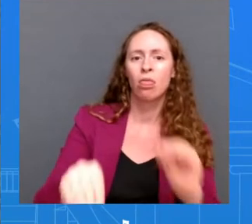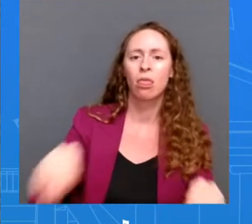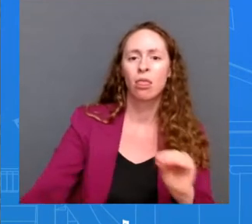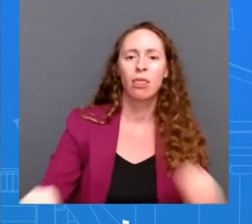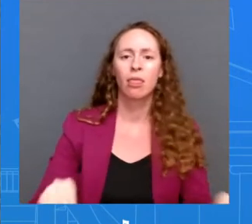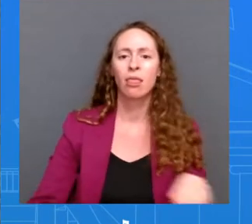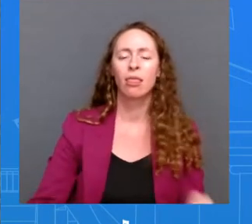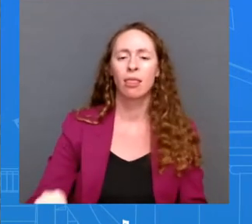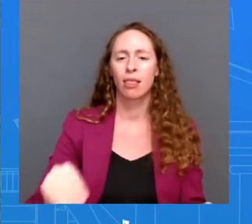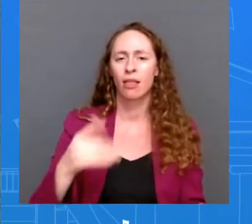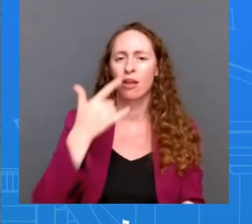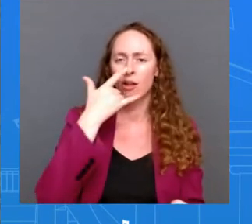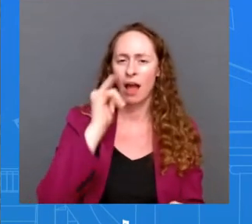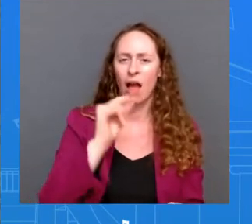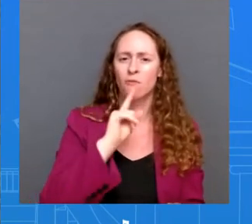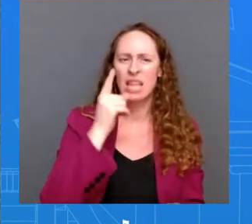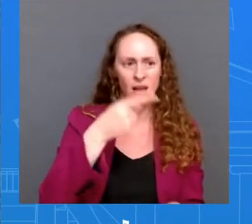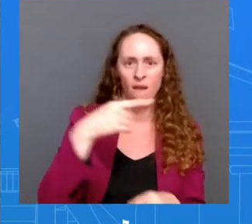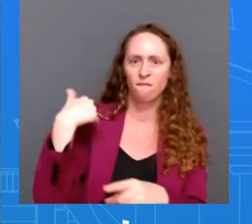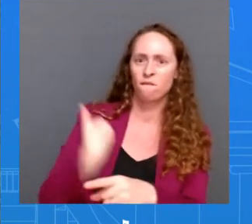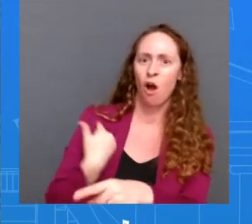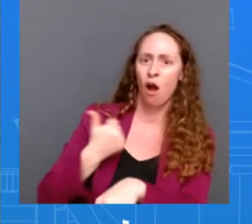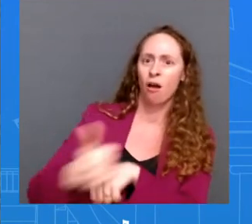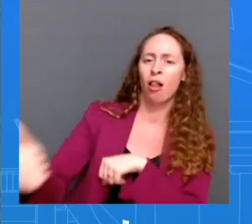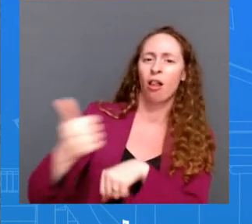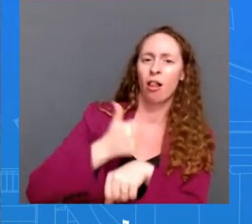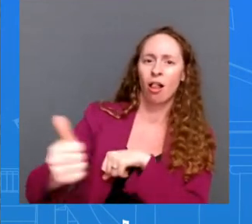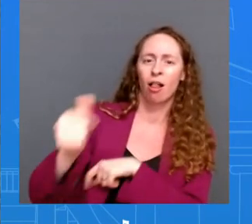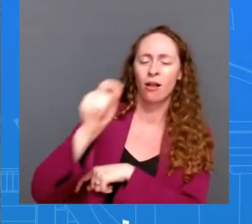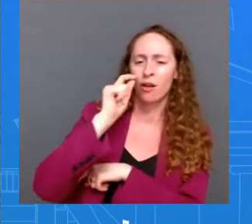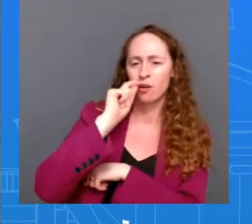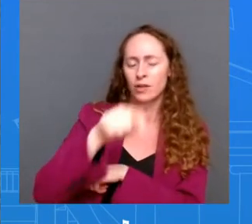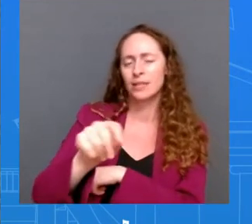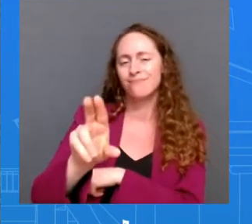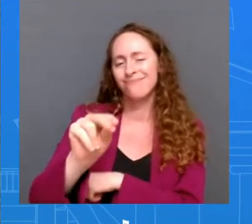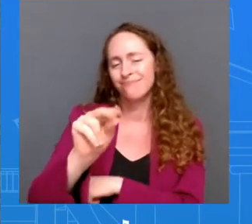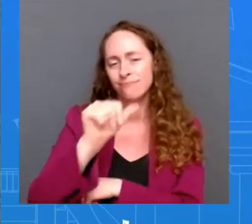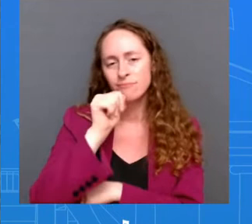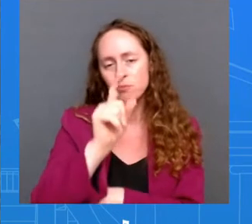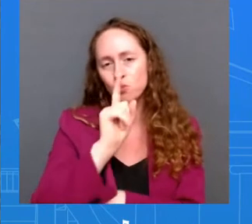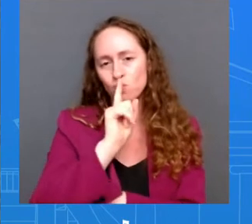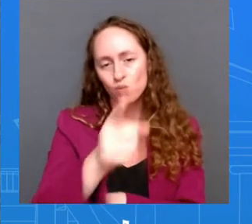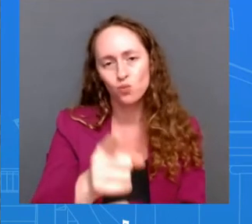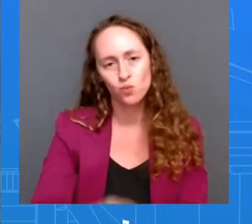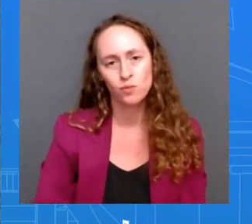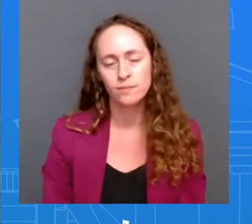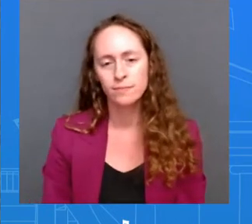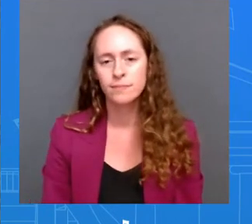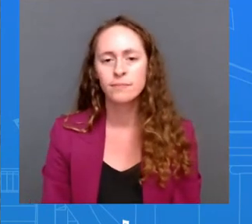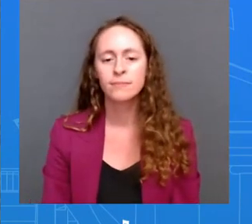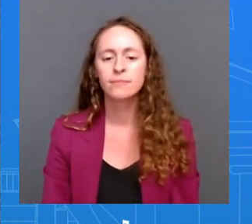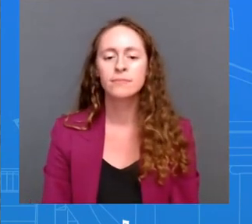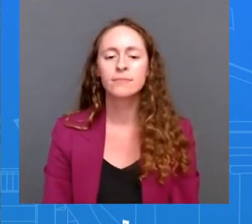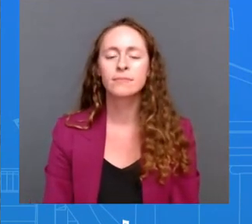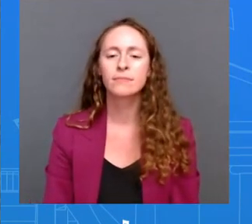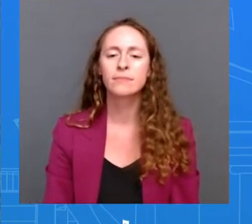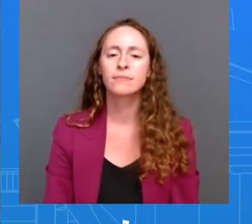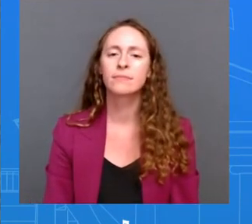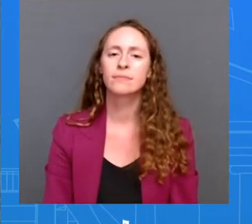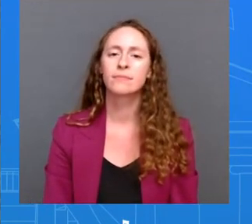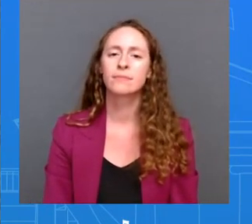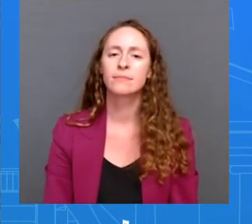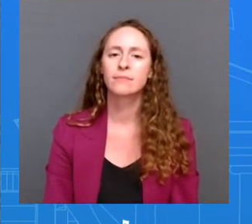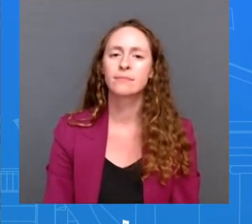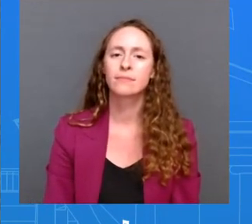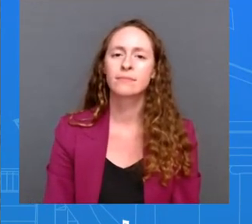Way in the back, in the blue, way in the back. It's me. Yes, thanks. You're not blue, James. John, yes. When you say that the U.S. is prepared, when you say that the U.S.